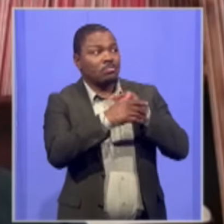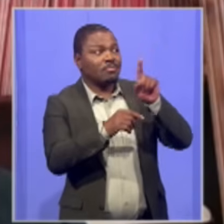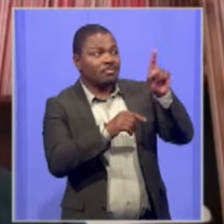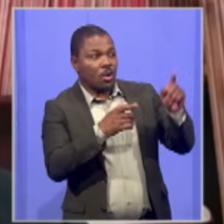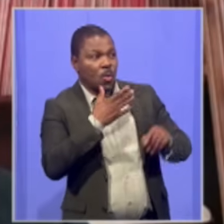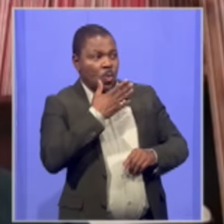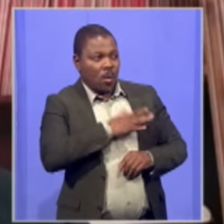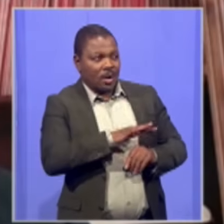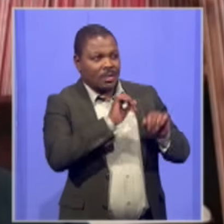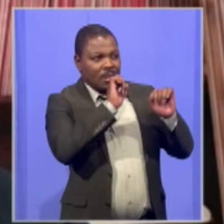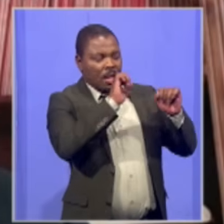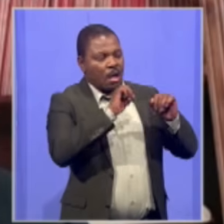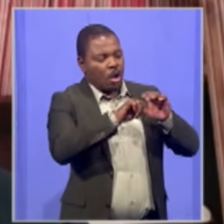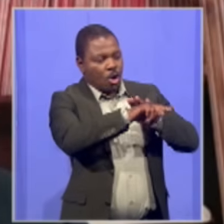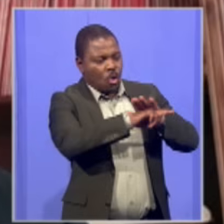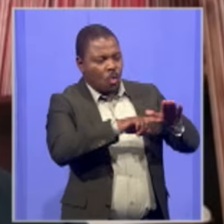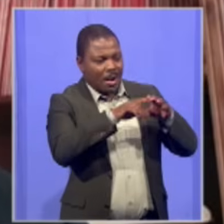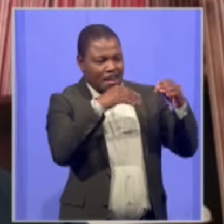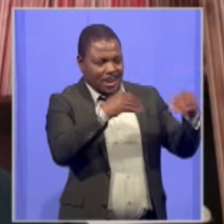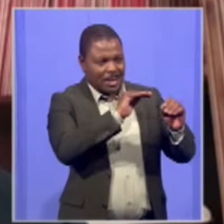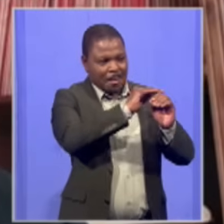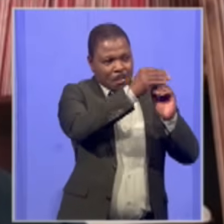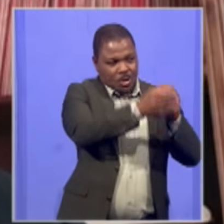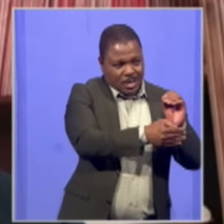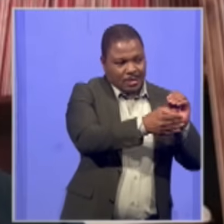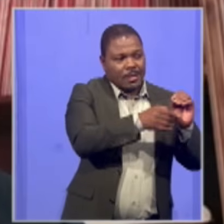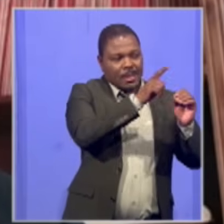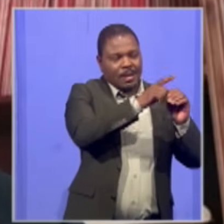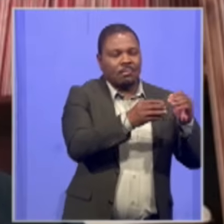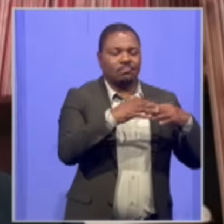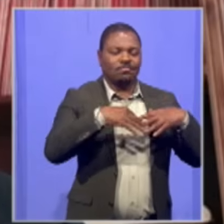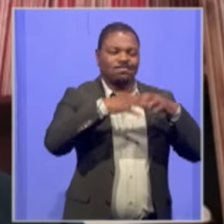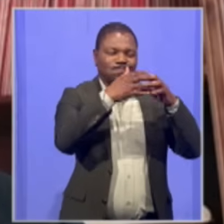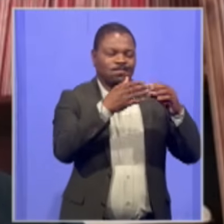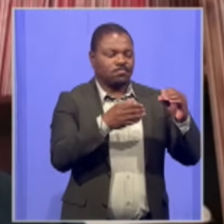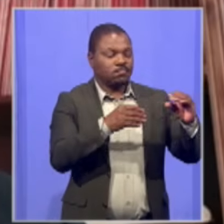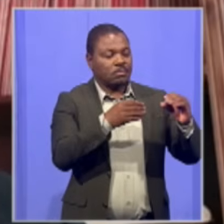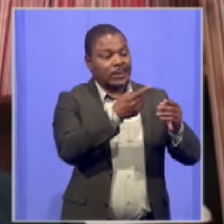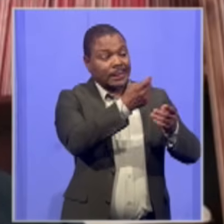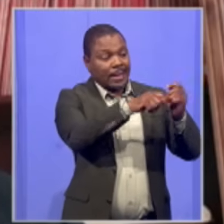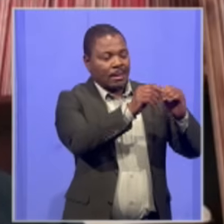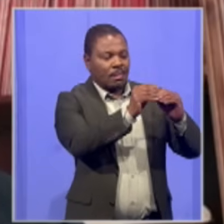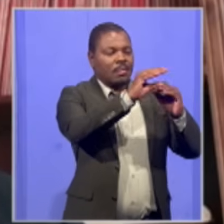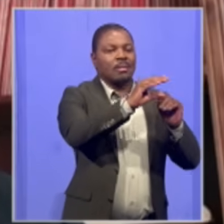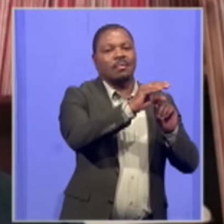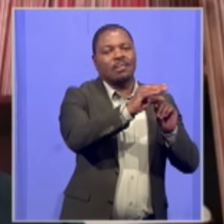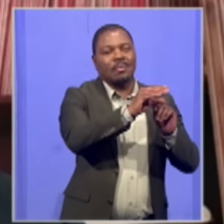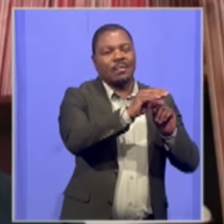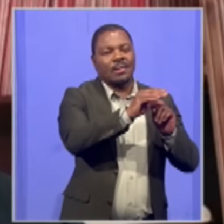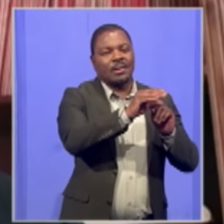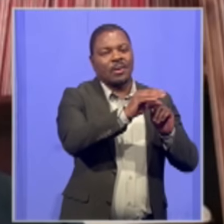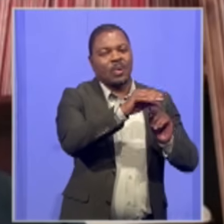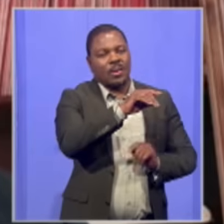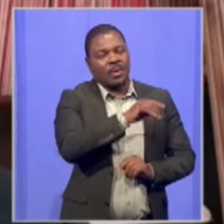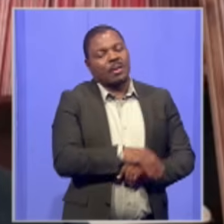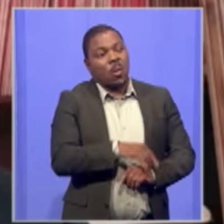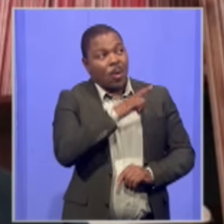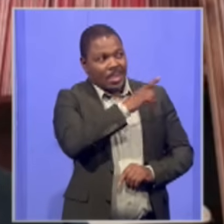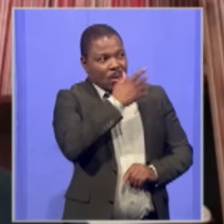to protect their local industry in relation to imports of that same good into their